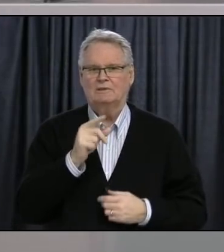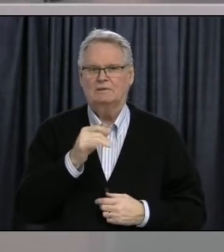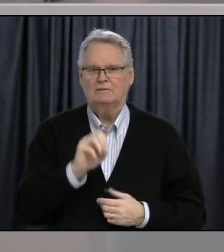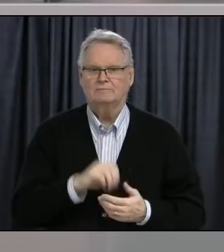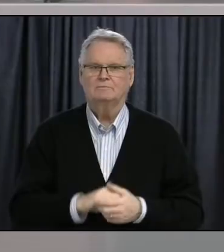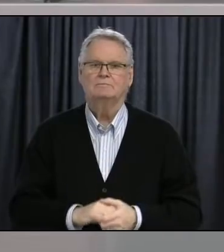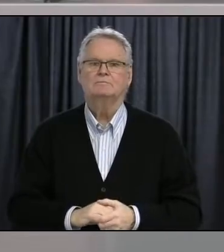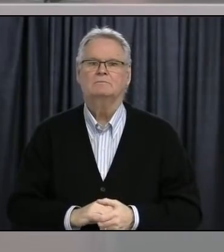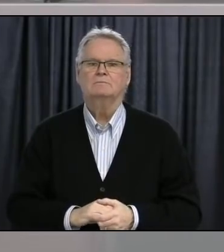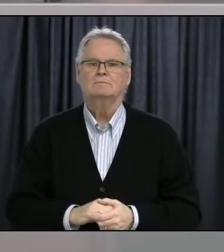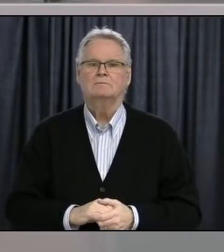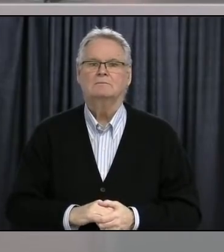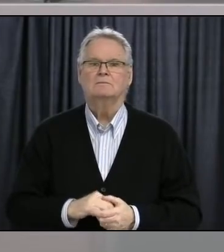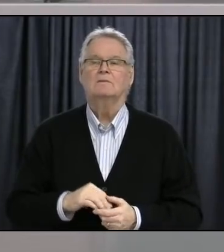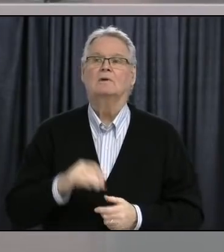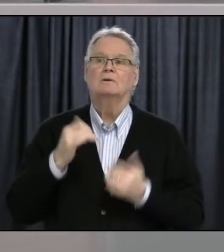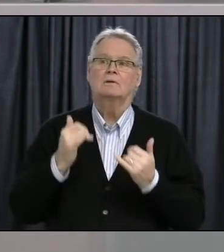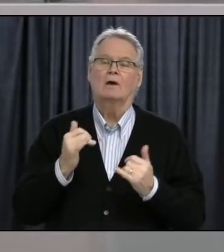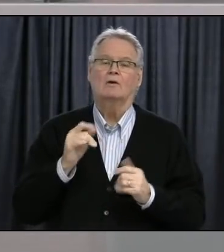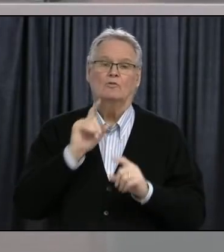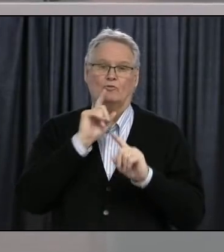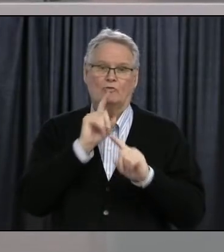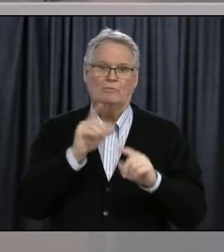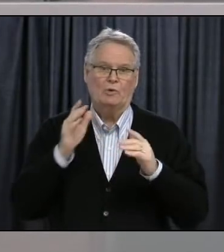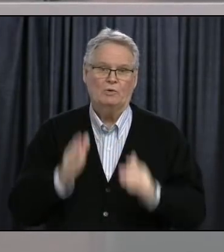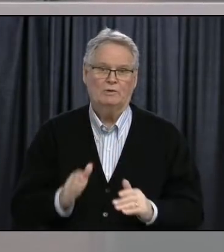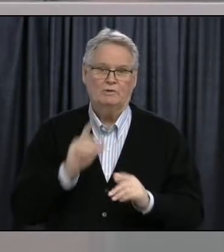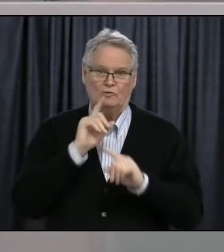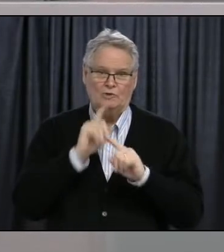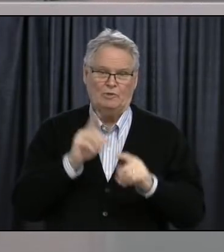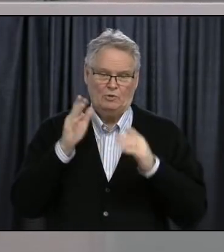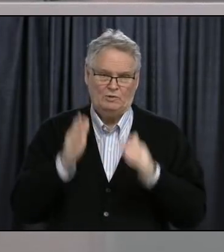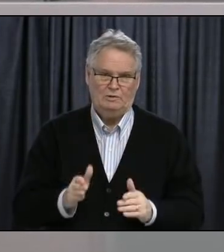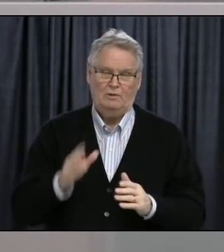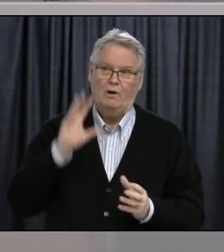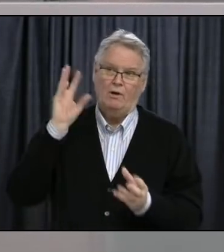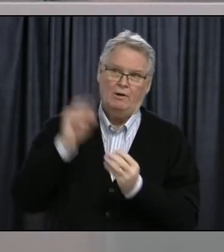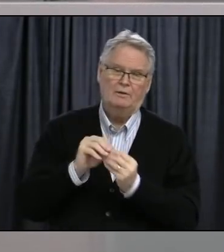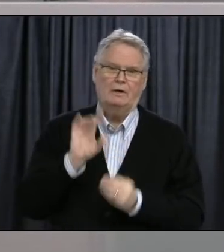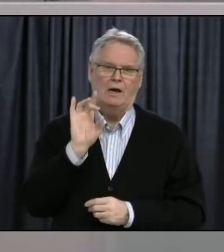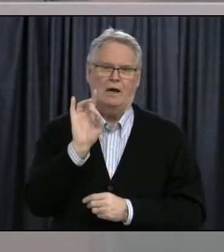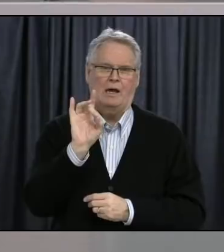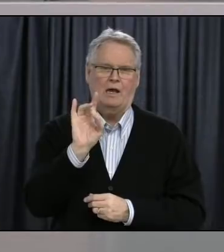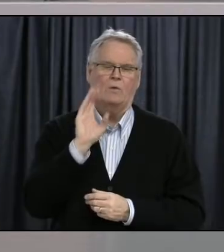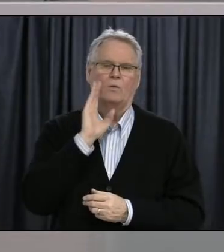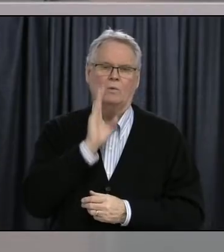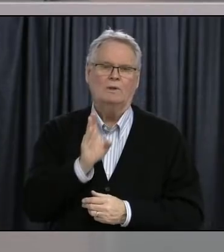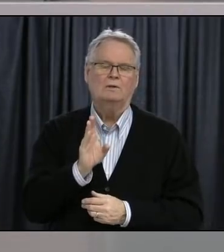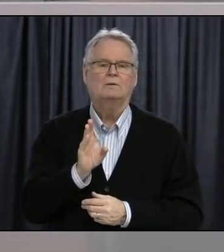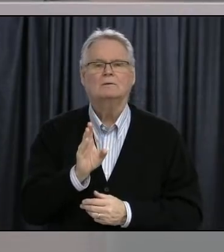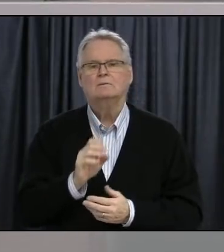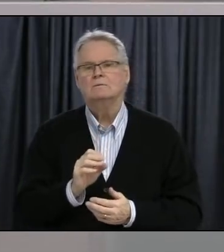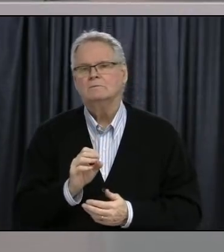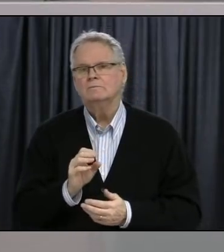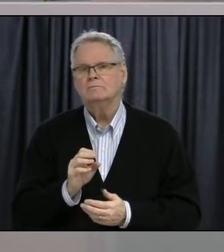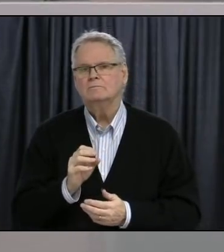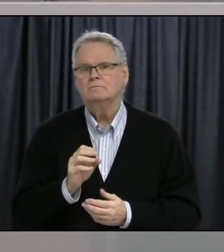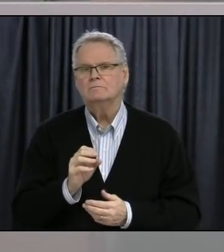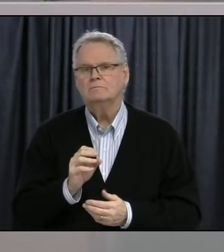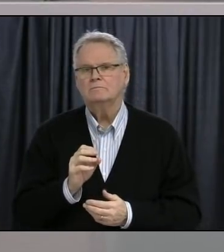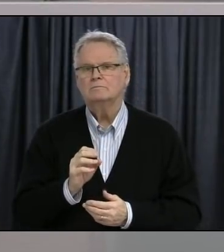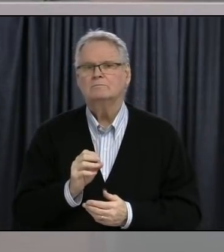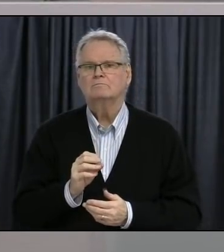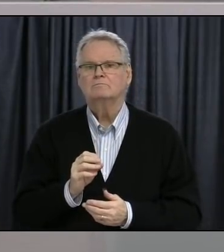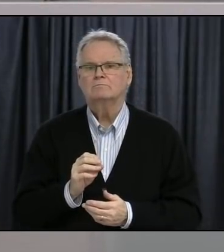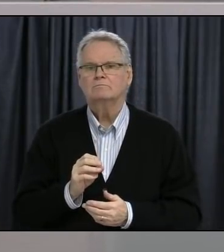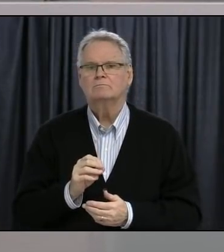today's call. We ask all those on the line to ensure your lines are muted until it is your turn to speak. The question and answer session will be conducted in 3 rounds,